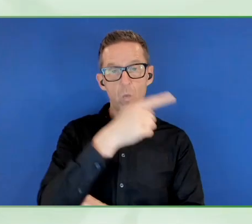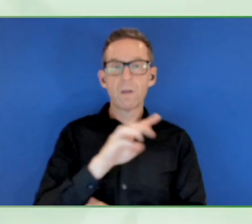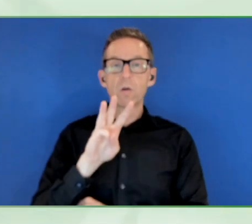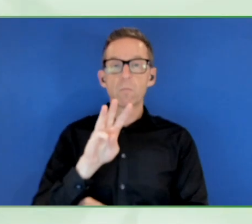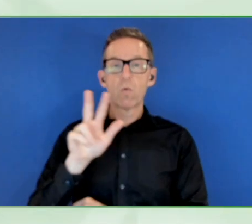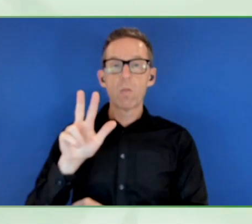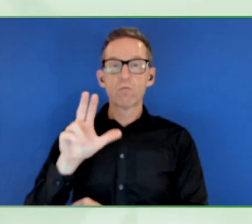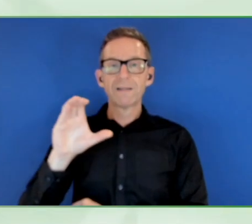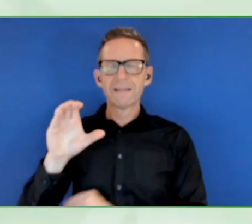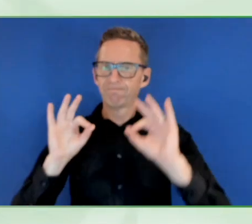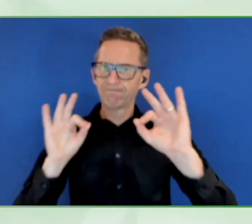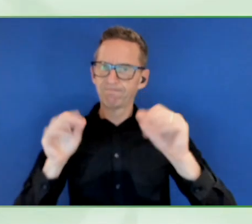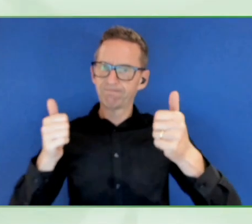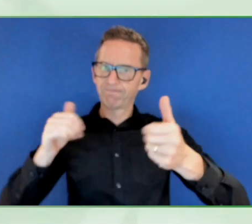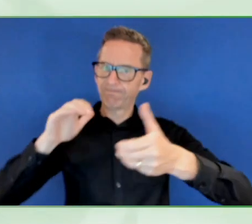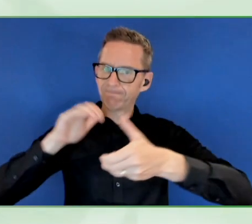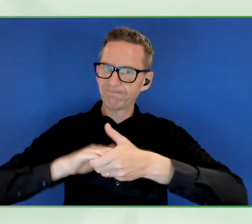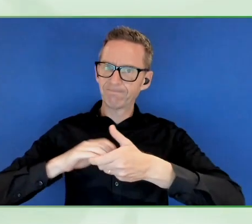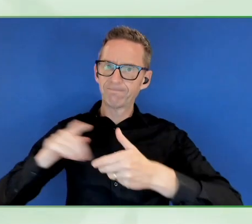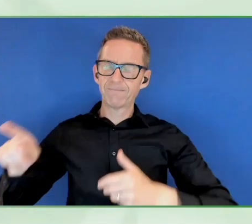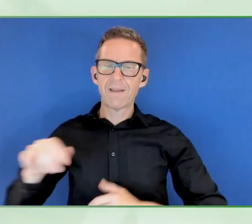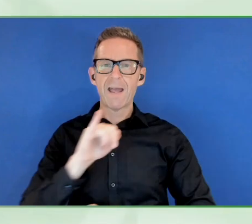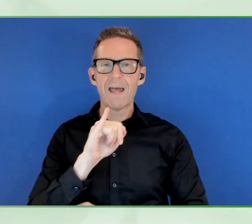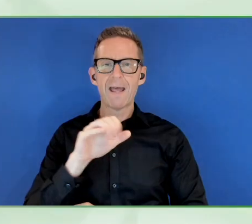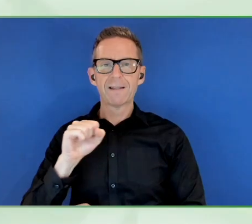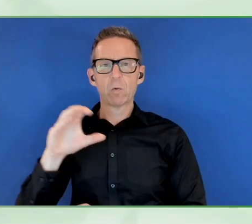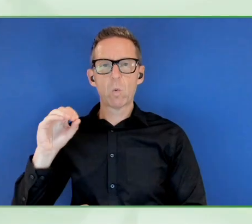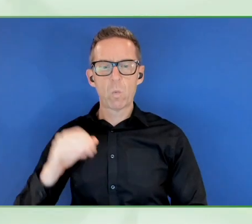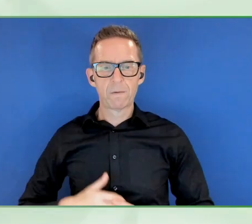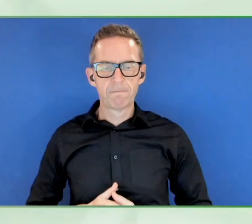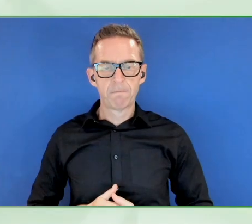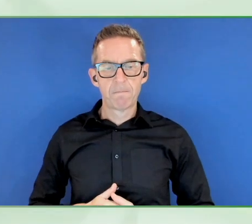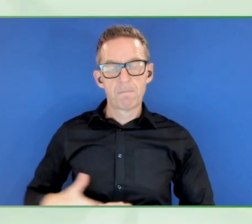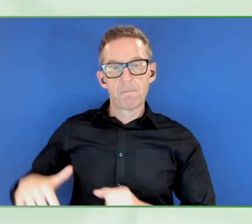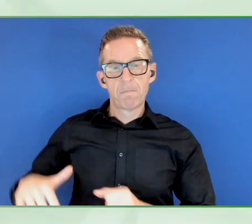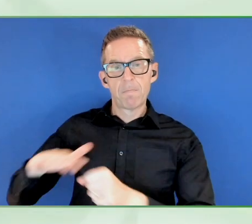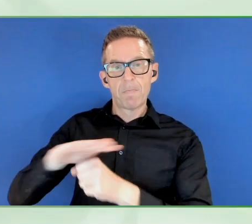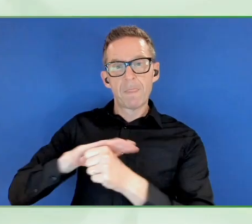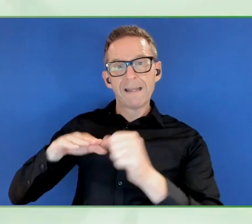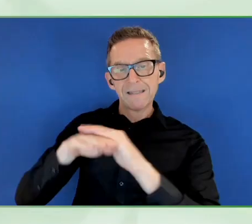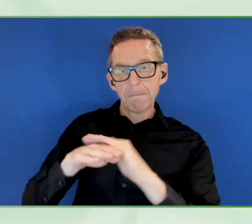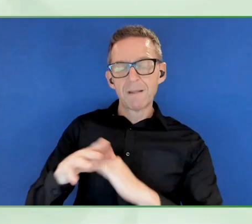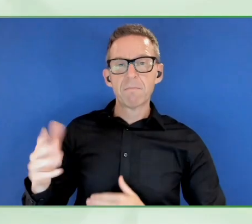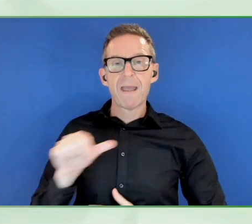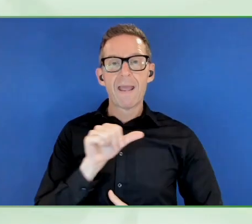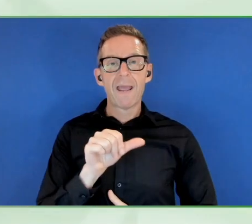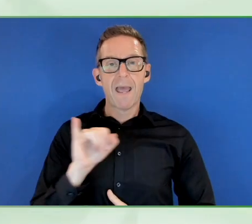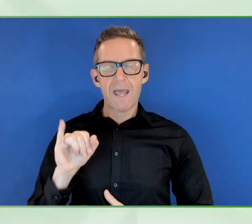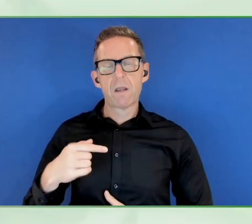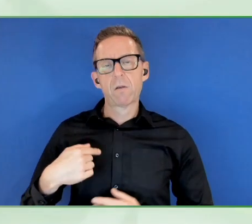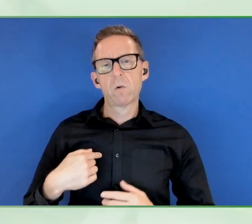especially in the area of accessibility as well as AI nowadays, we're working